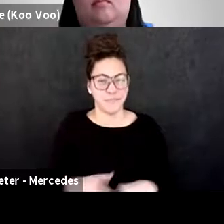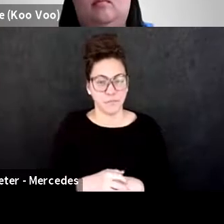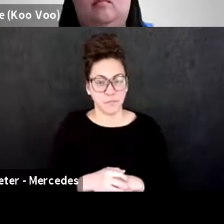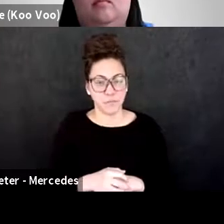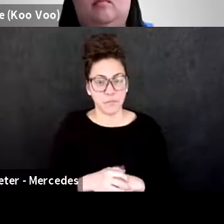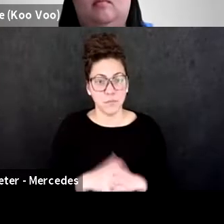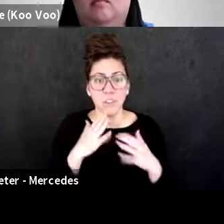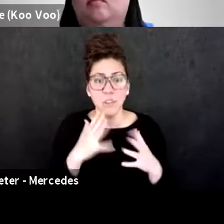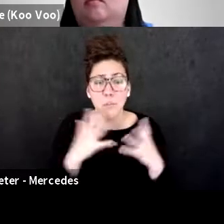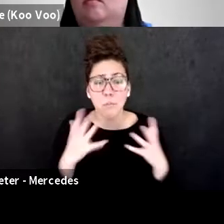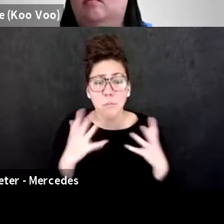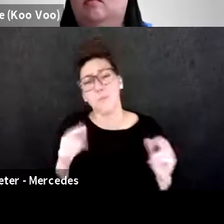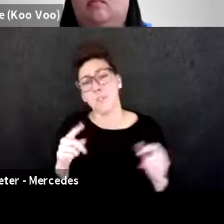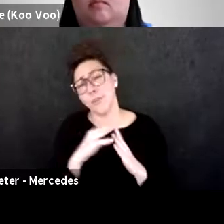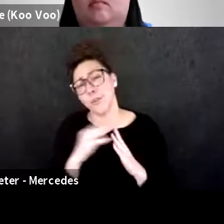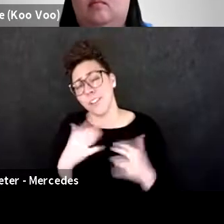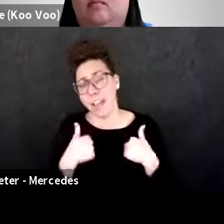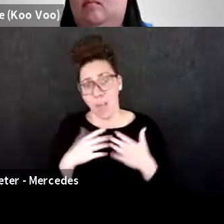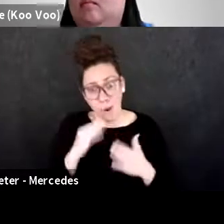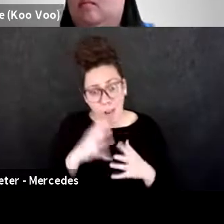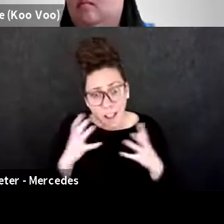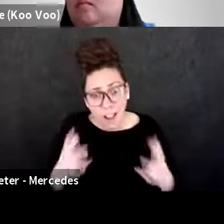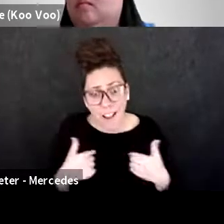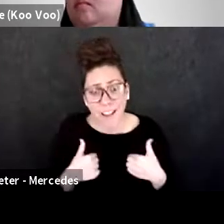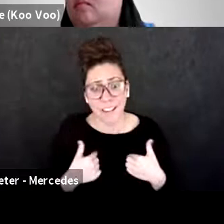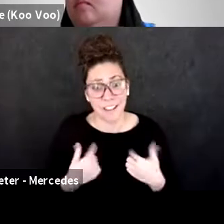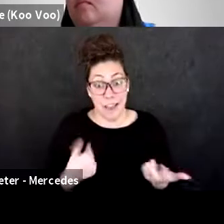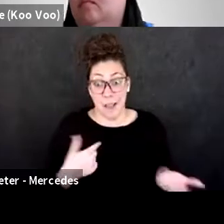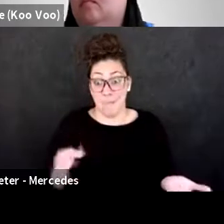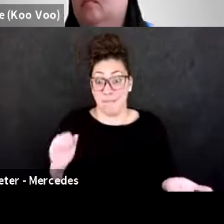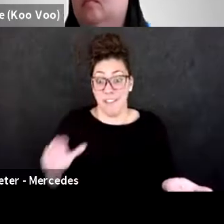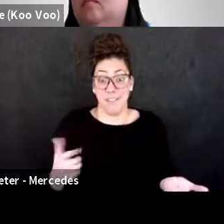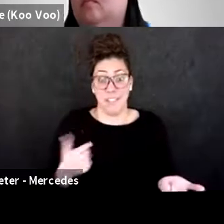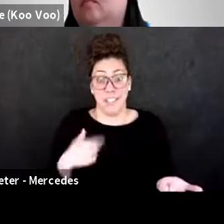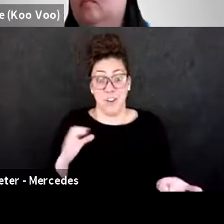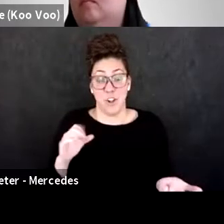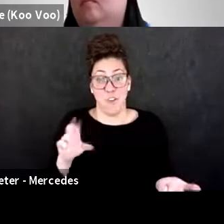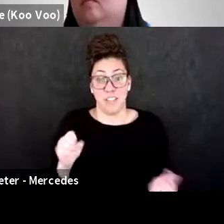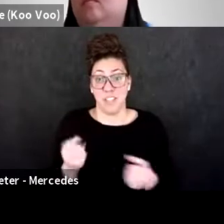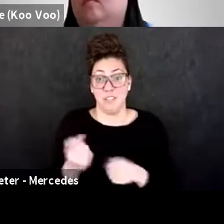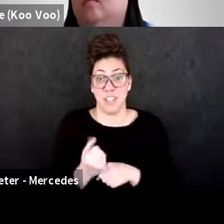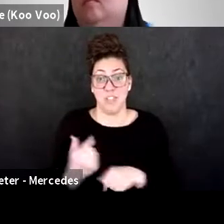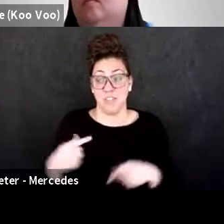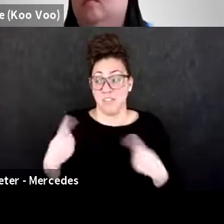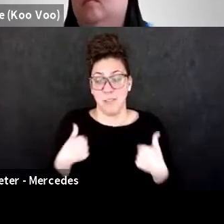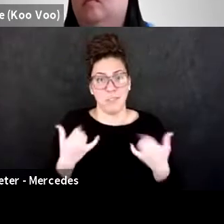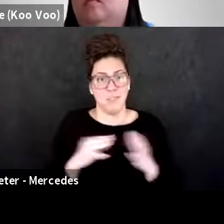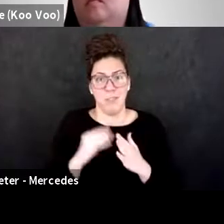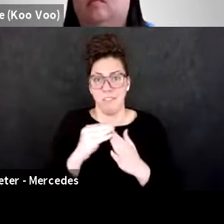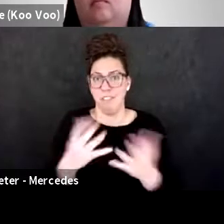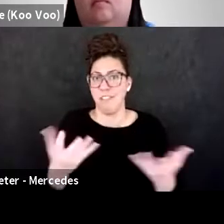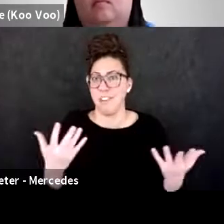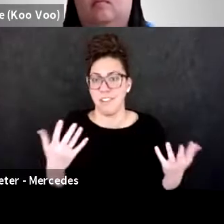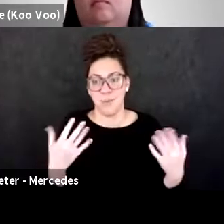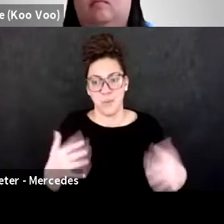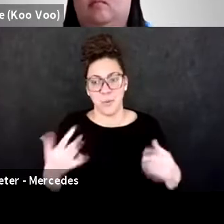Hopefully you learned a lot. I learned a lot, you know, even being as a faculty at Fresno City for a number of years now, I'm still learning a lot from you guys, and I'm looking